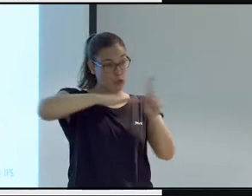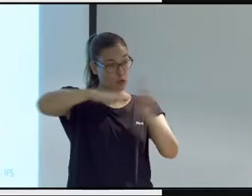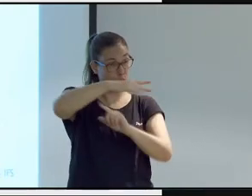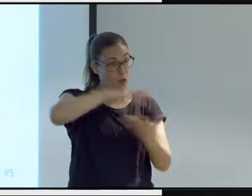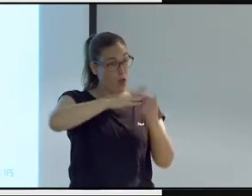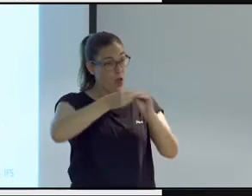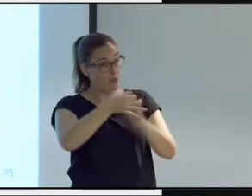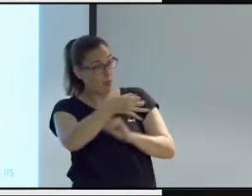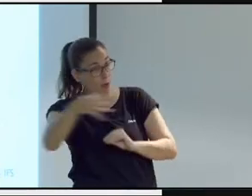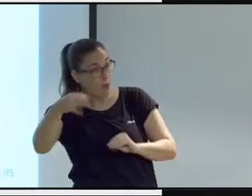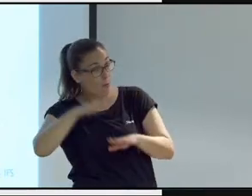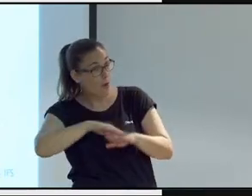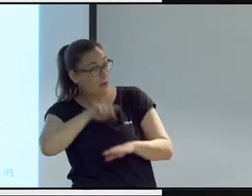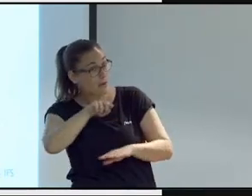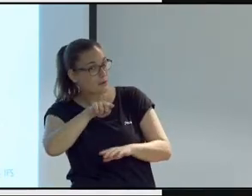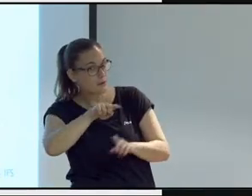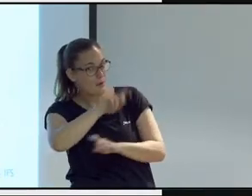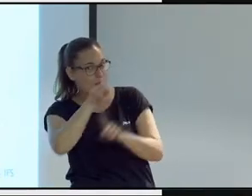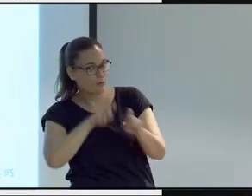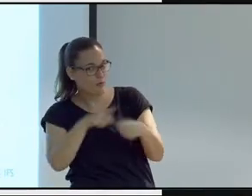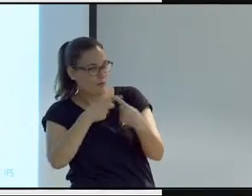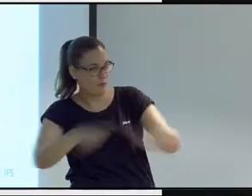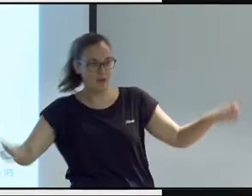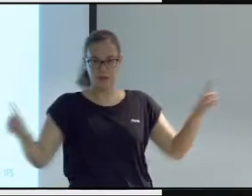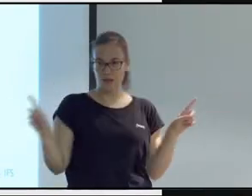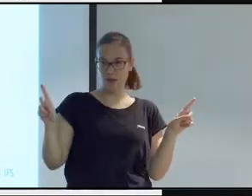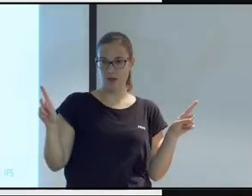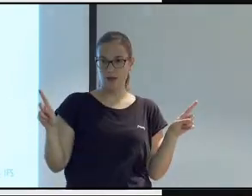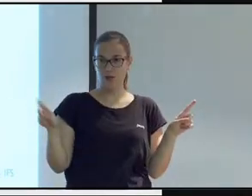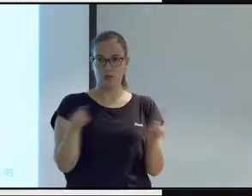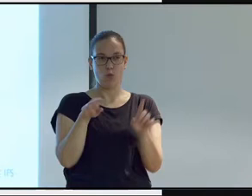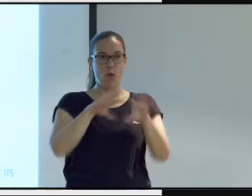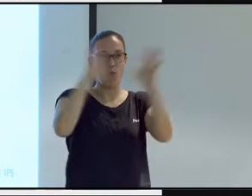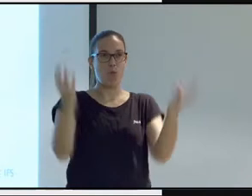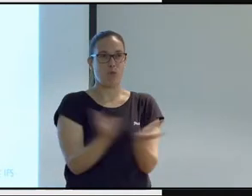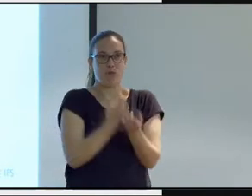of these surroundings is suitable for such and such